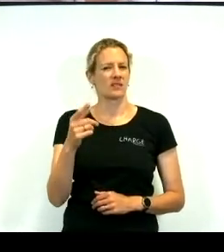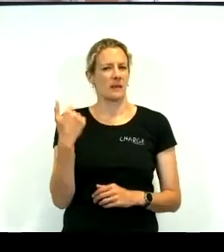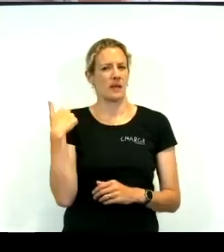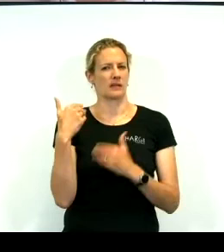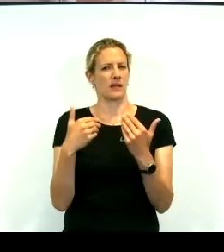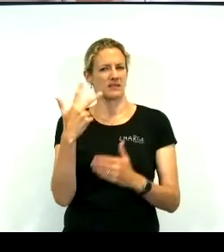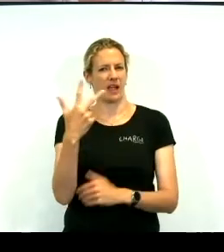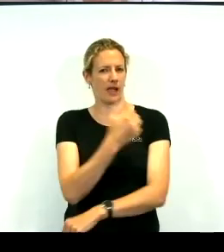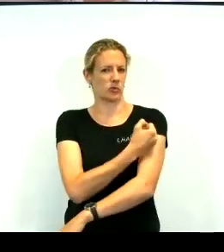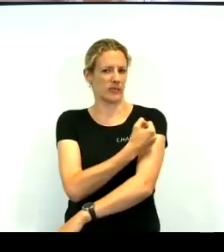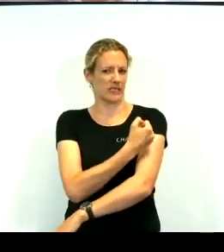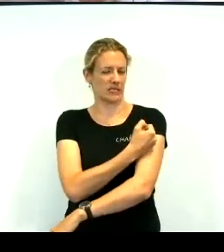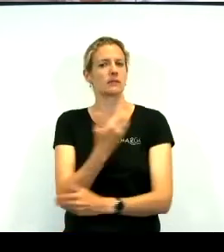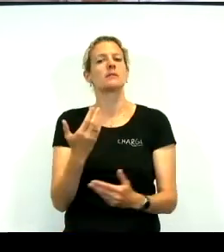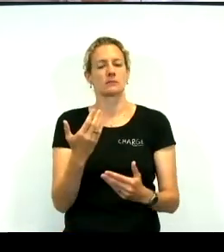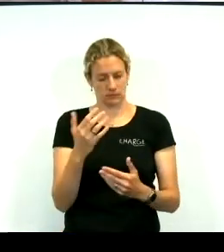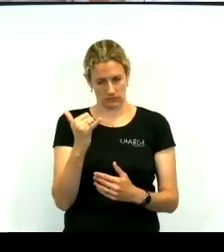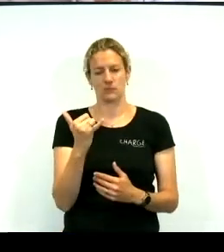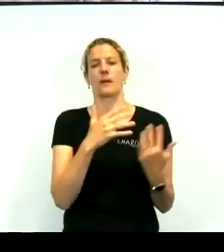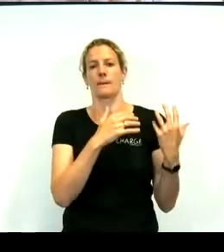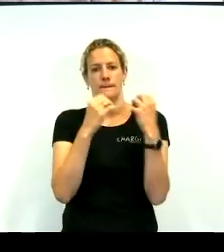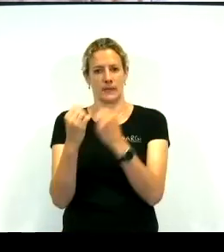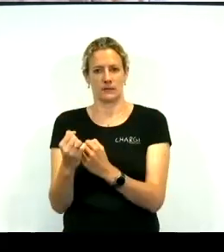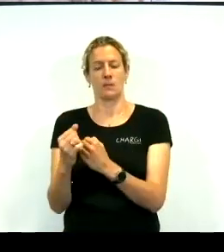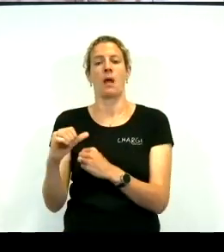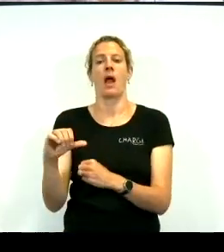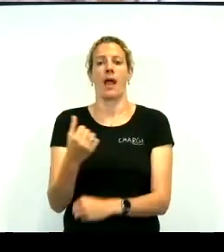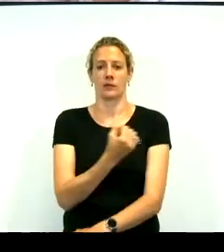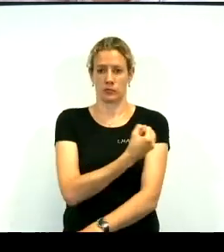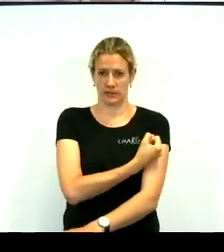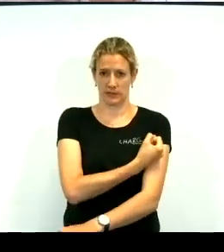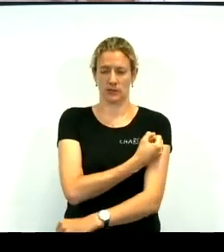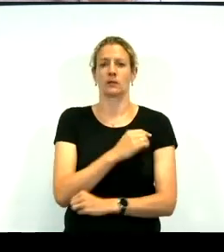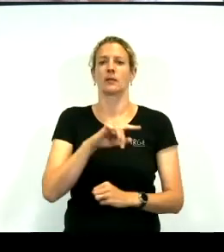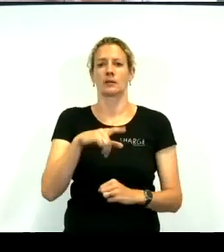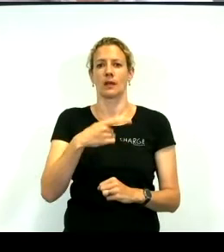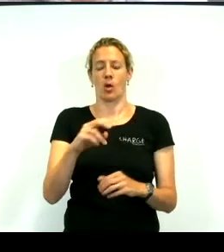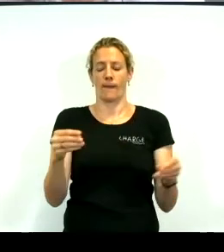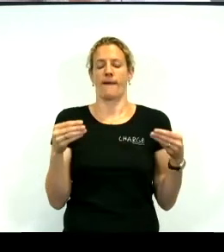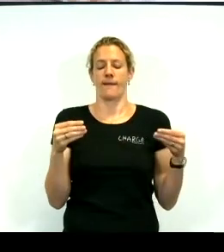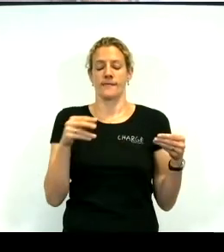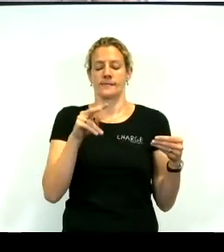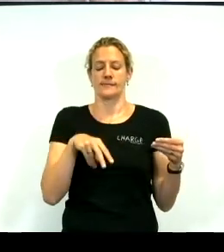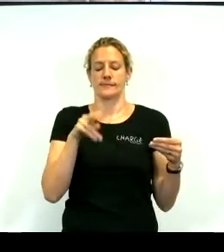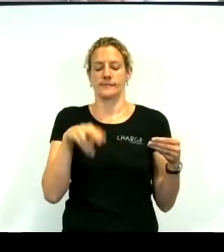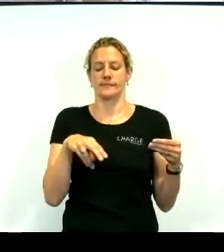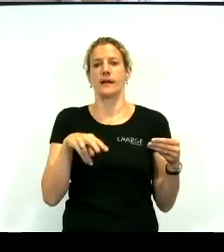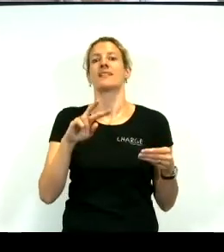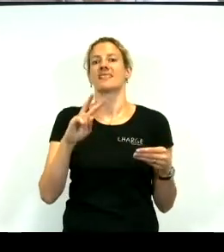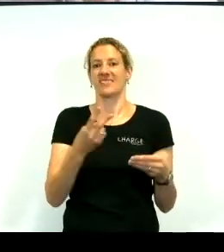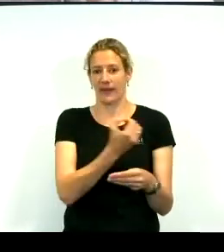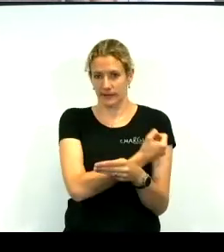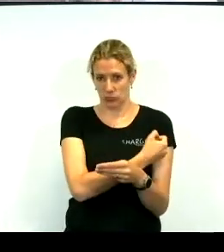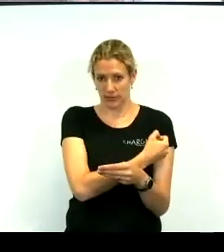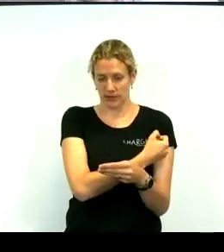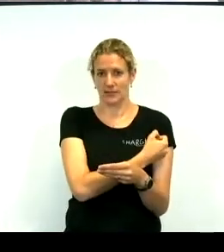first injection and then had to read the social story again. And then he had the second one. And then apparently he had the